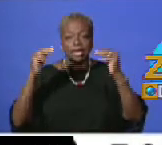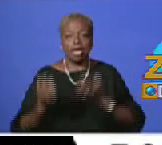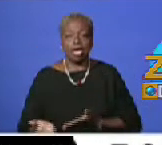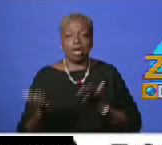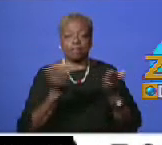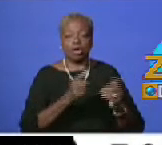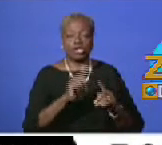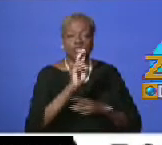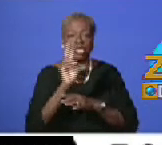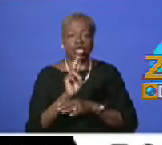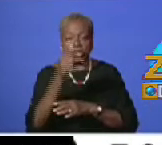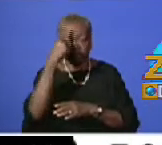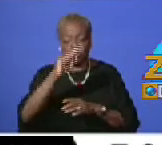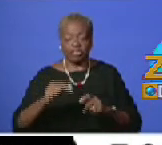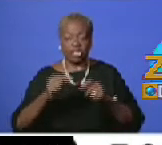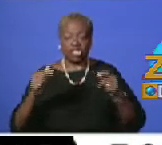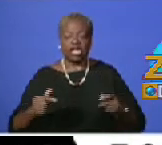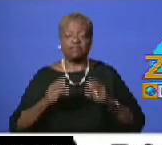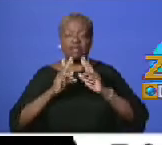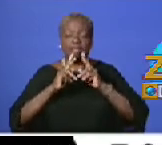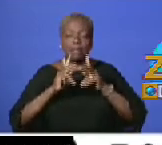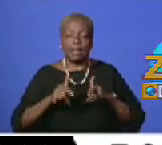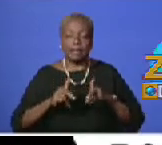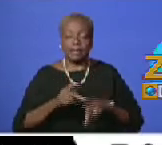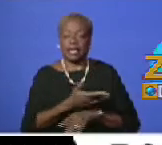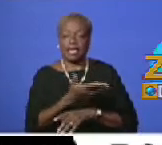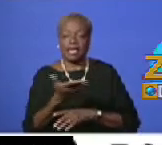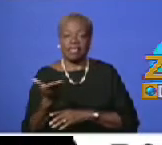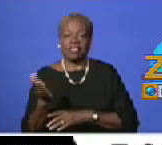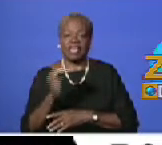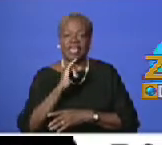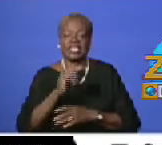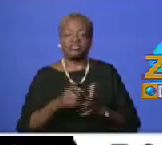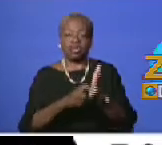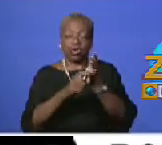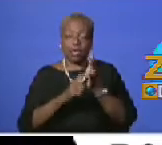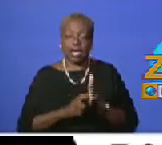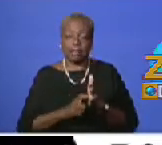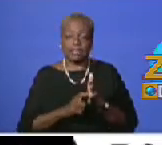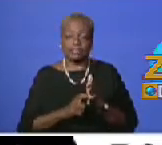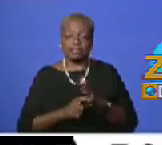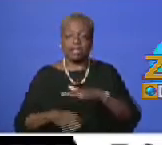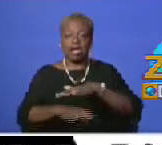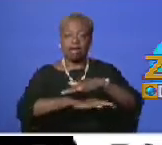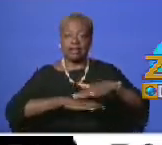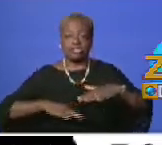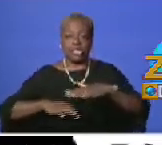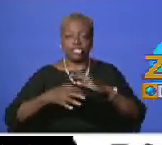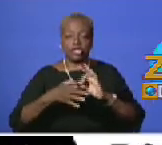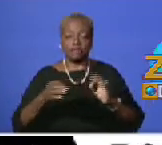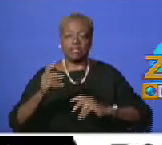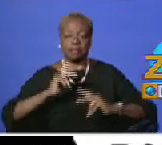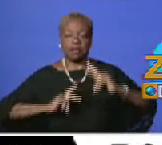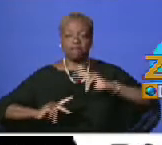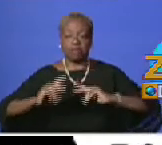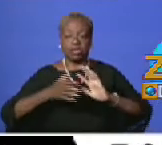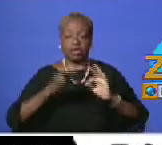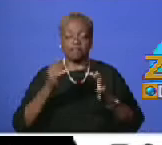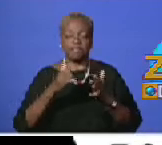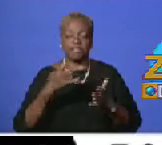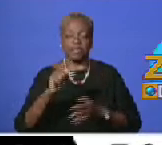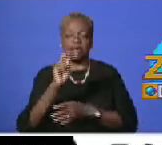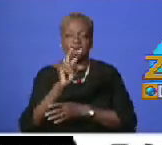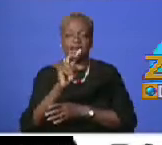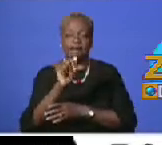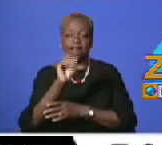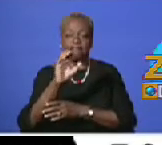use for the general public, there is a stringent requirement for evaluation of the performance of that vaccine. It starts